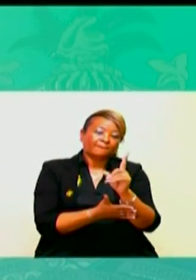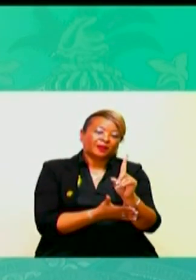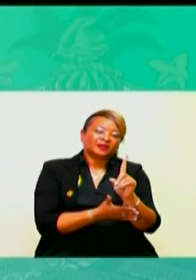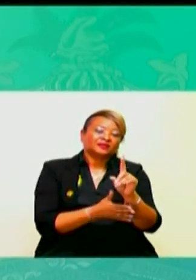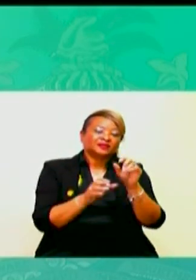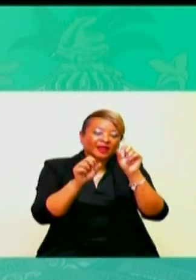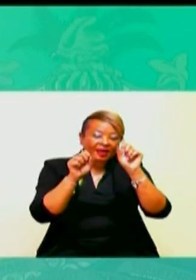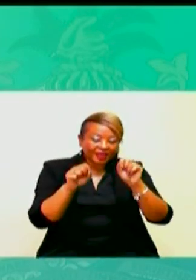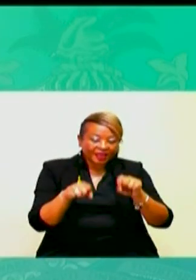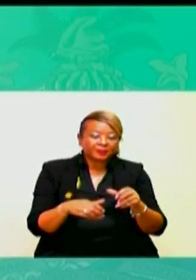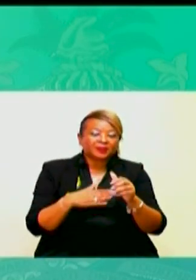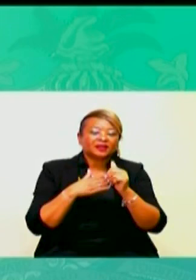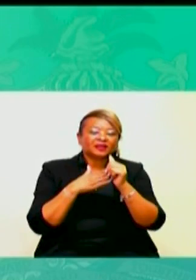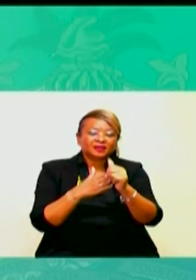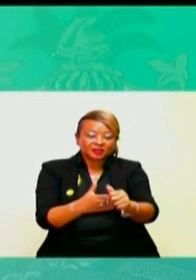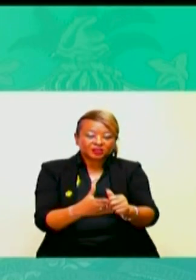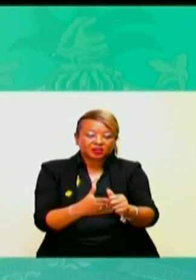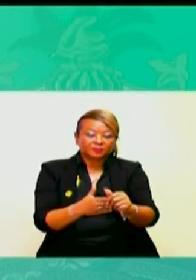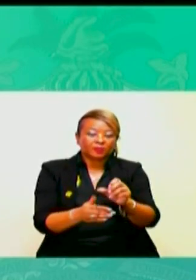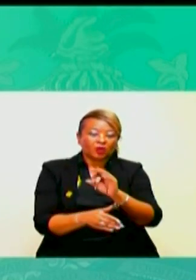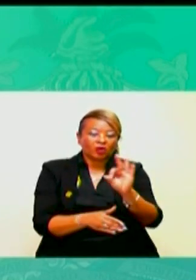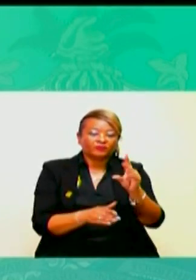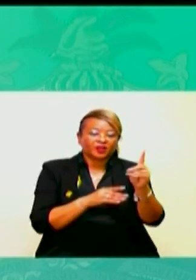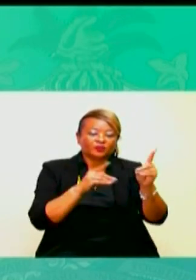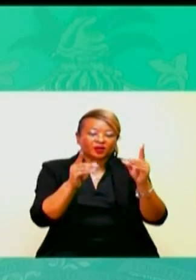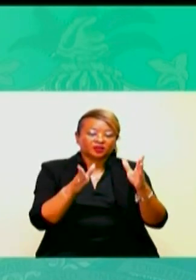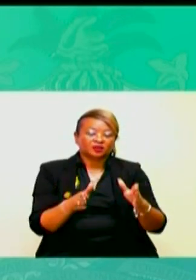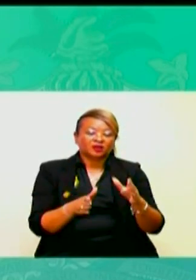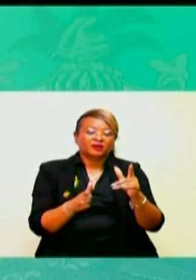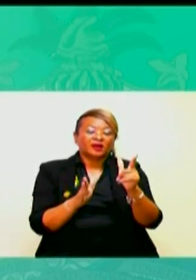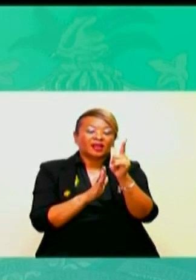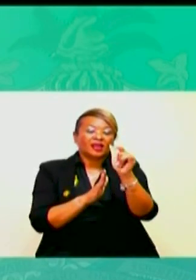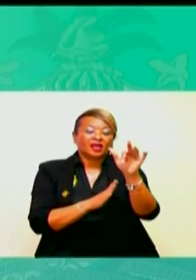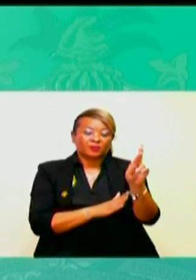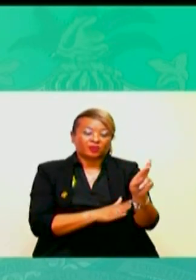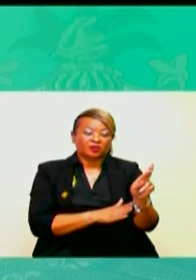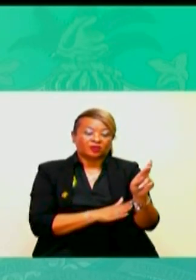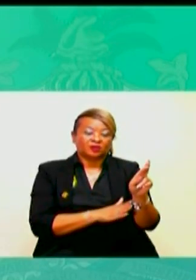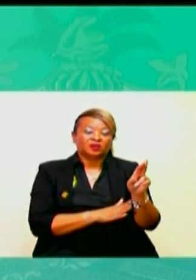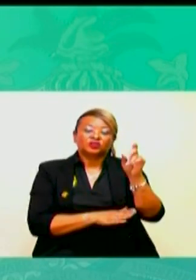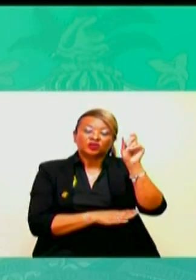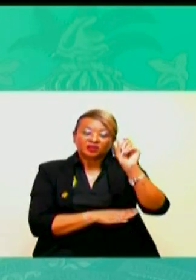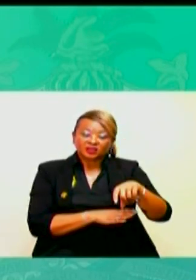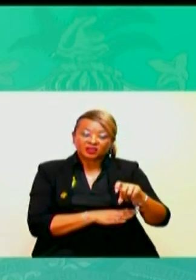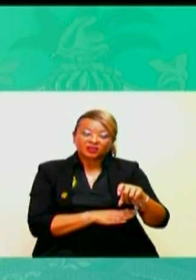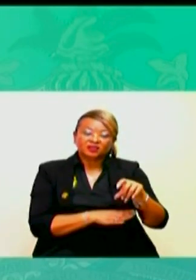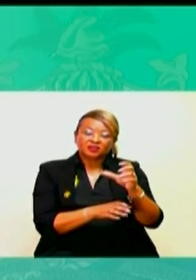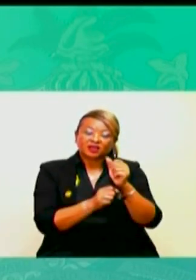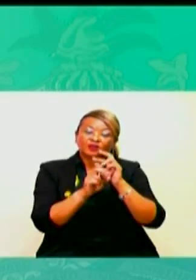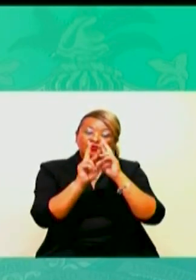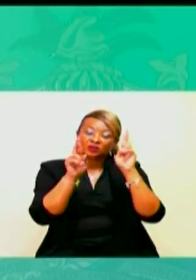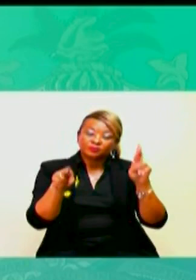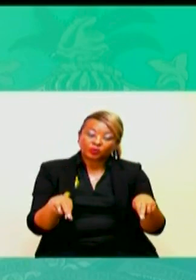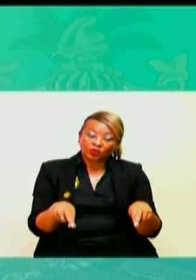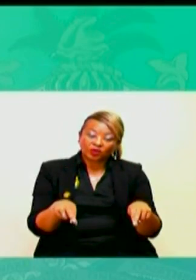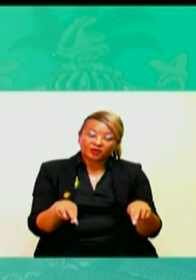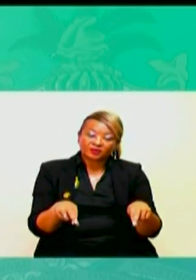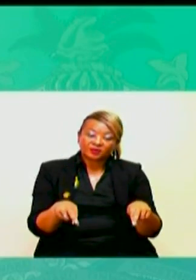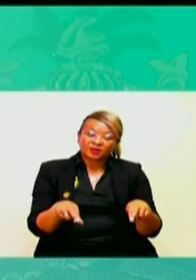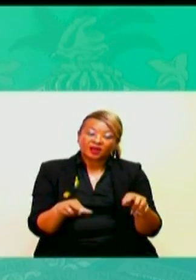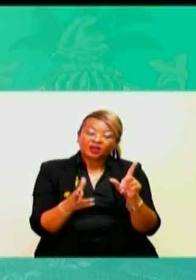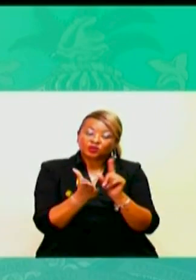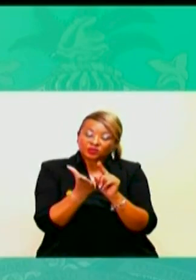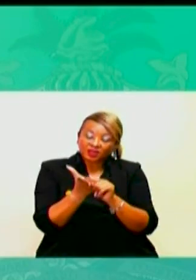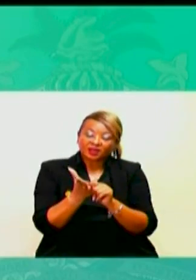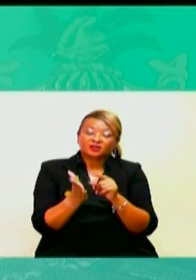able leadership and competence of the Director of Labor saw the need to produce reports, timely reports and newsletters